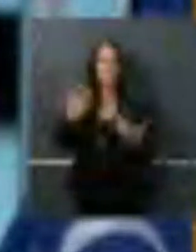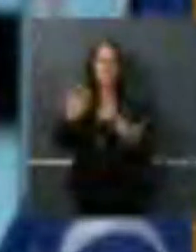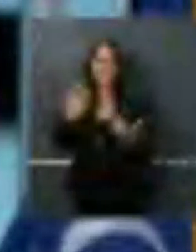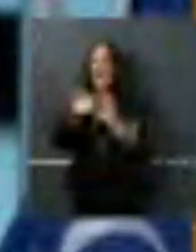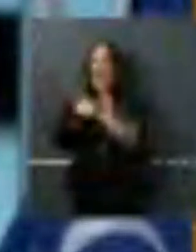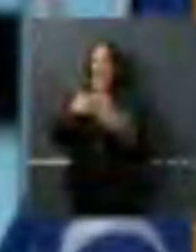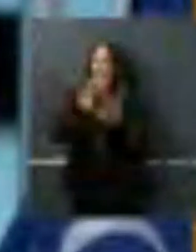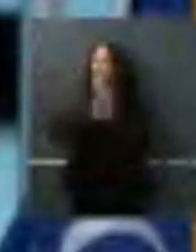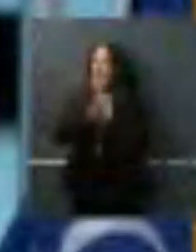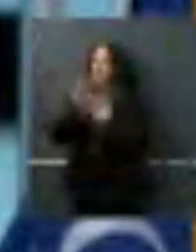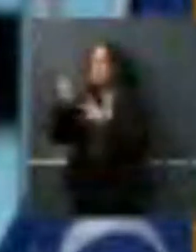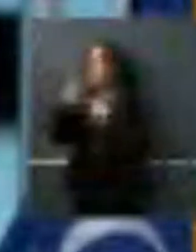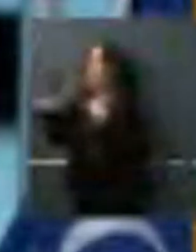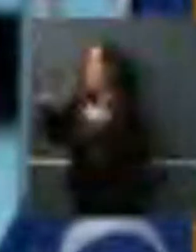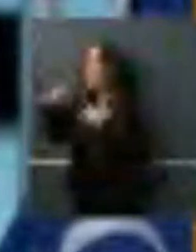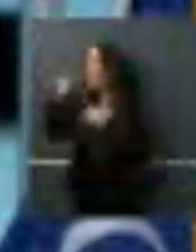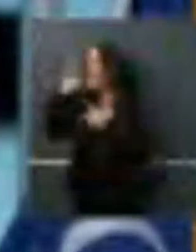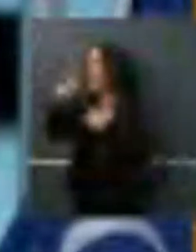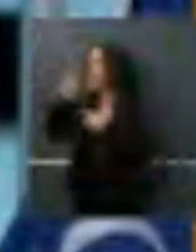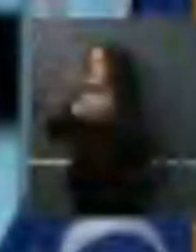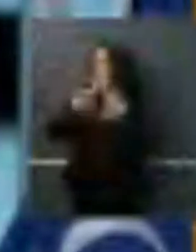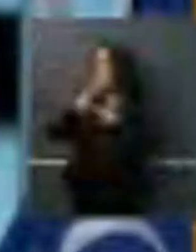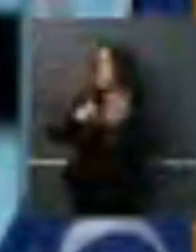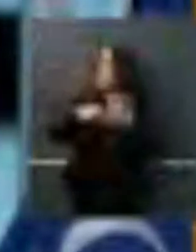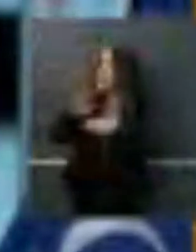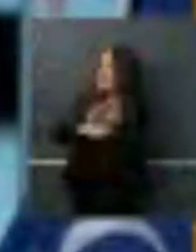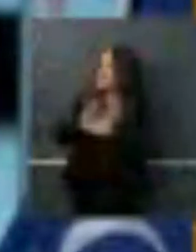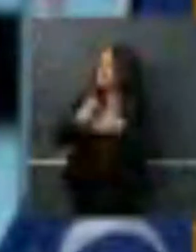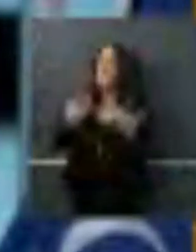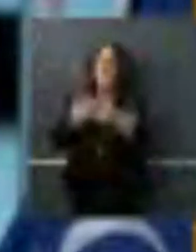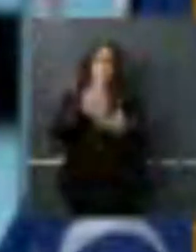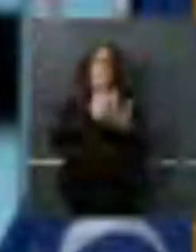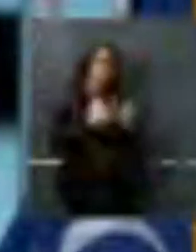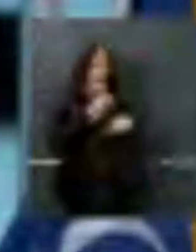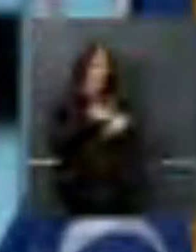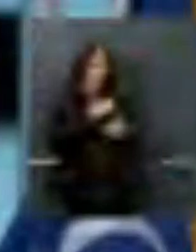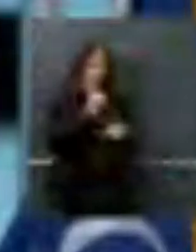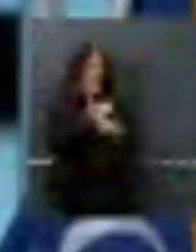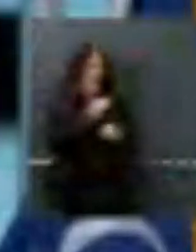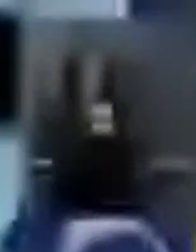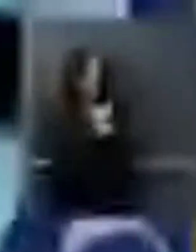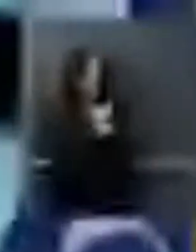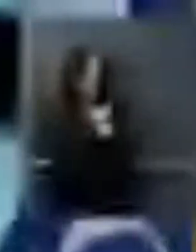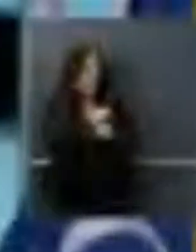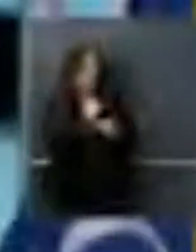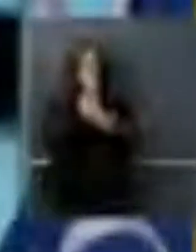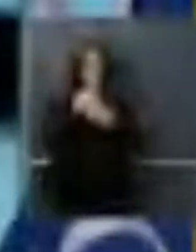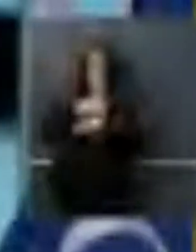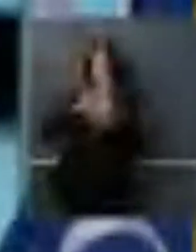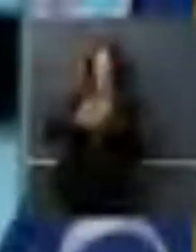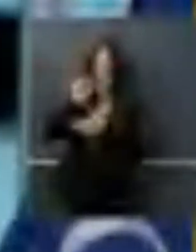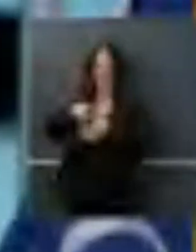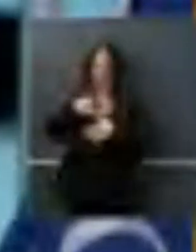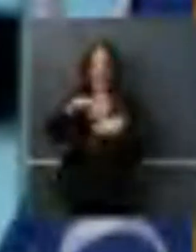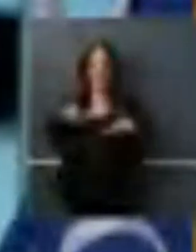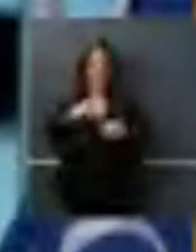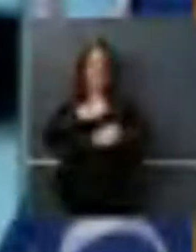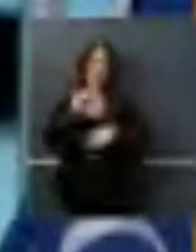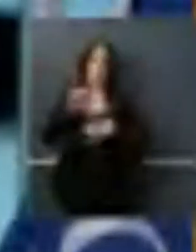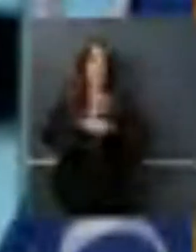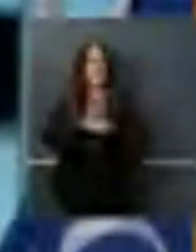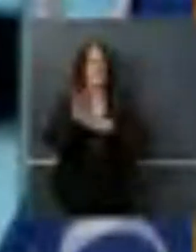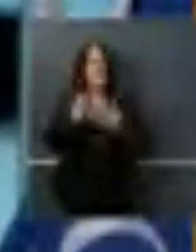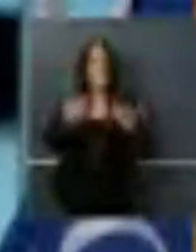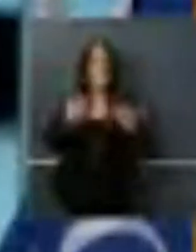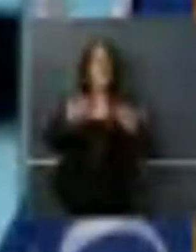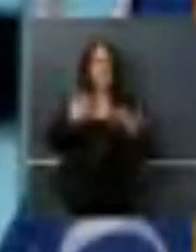employee, Pat Kelly, small little business right out of college, and was able to grow that business, a dozen plus businesses